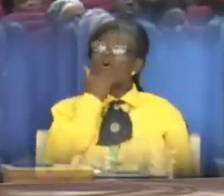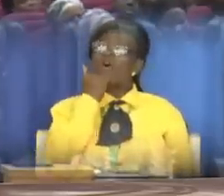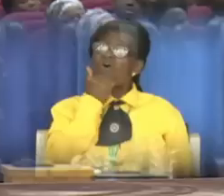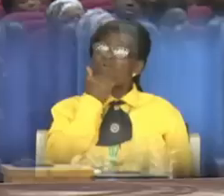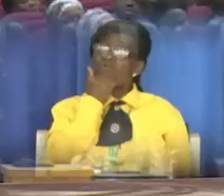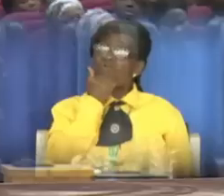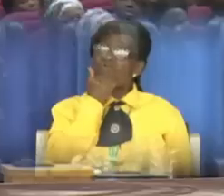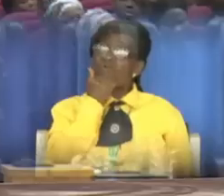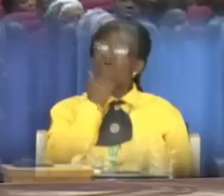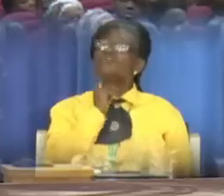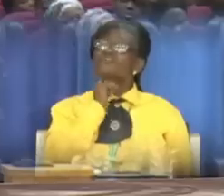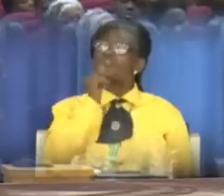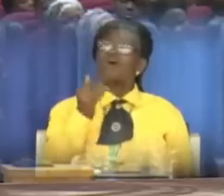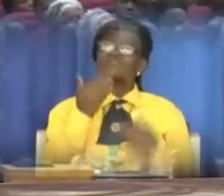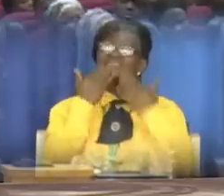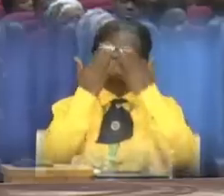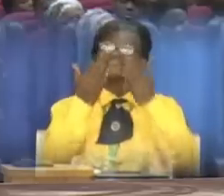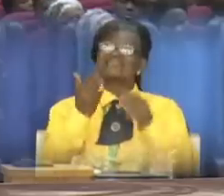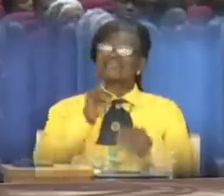Maybe sending his light